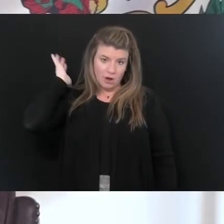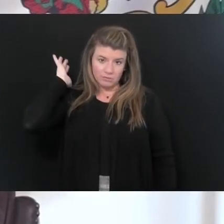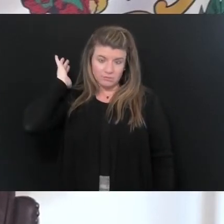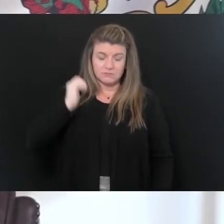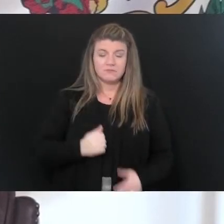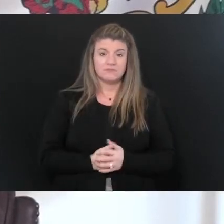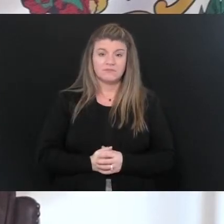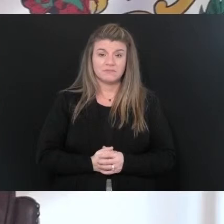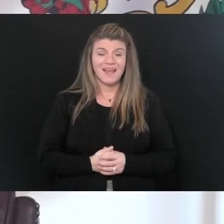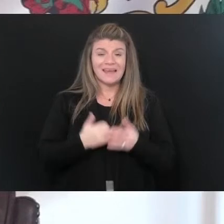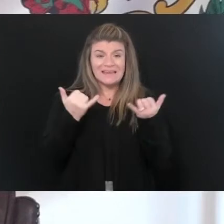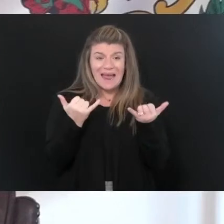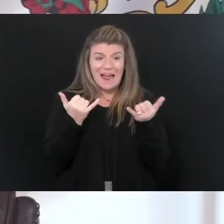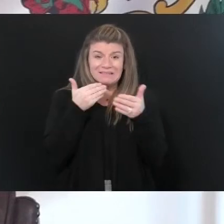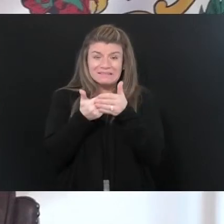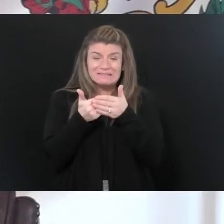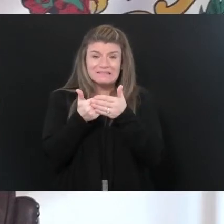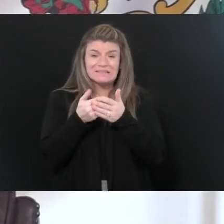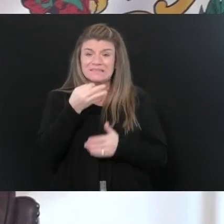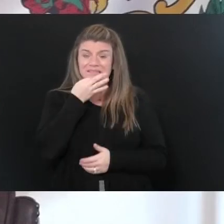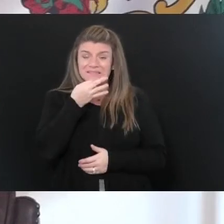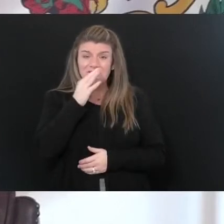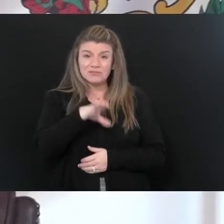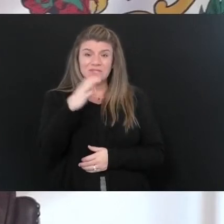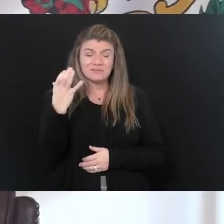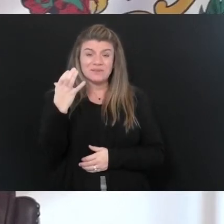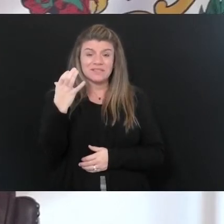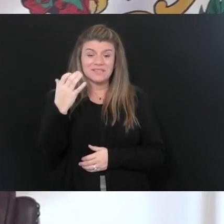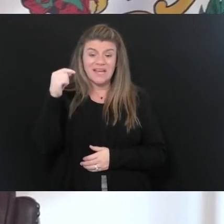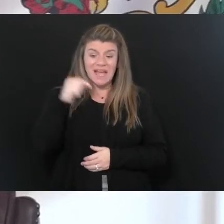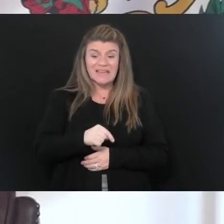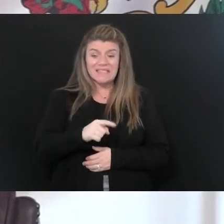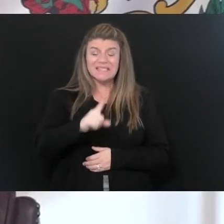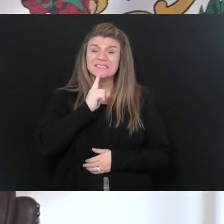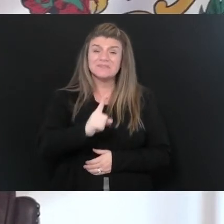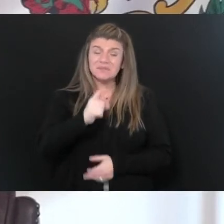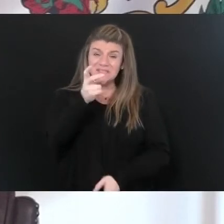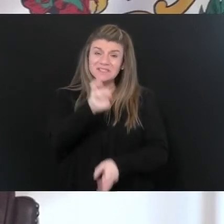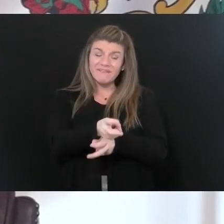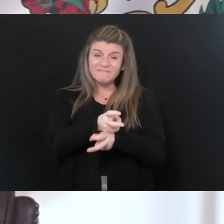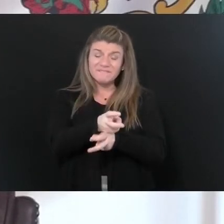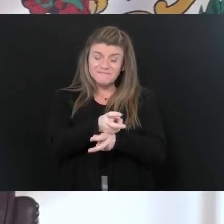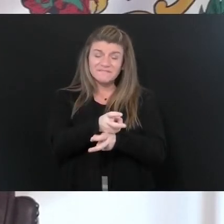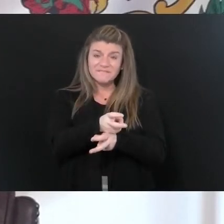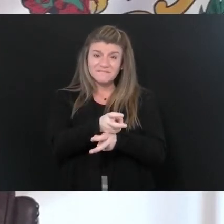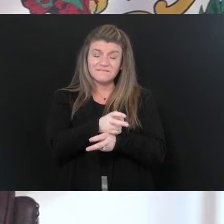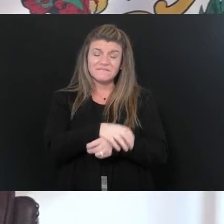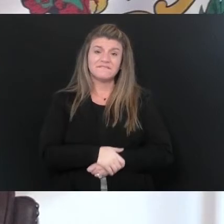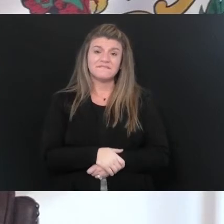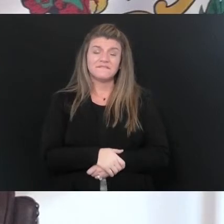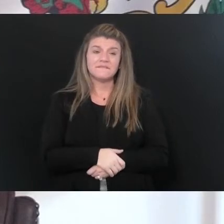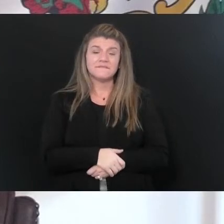Well, it's almost Christmas, and this thing is really tough. And there's been